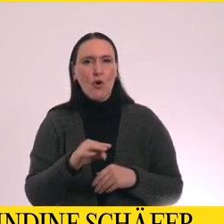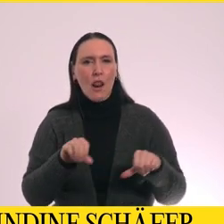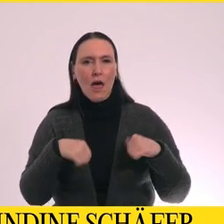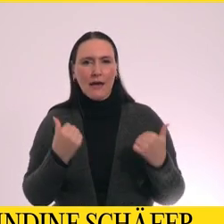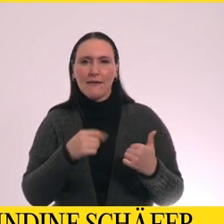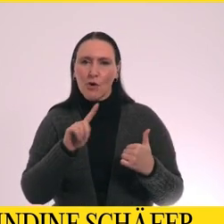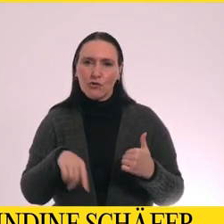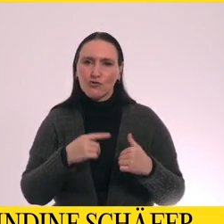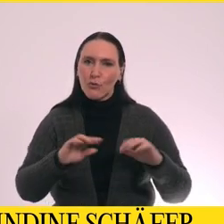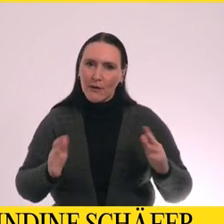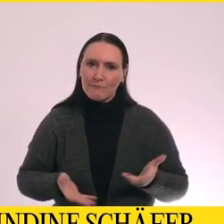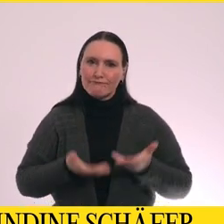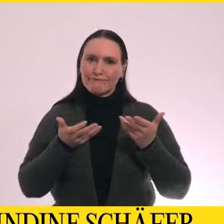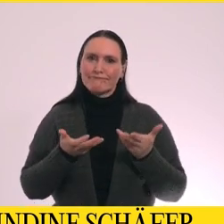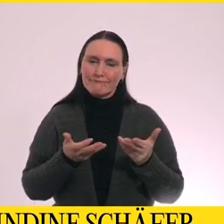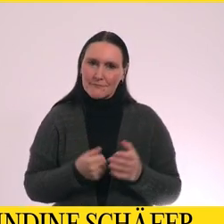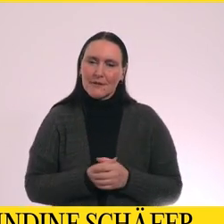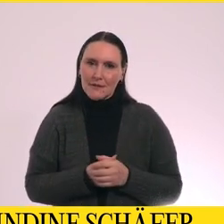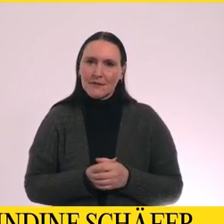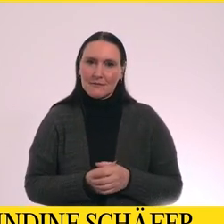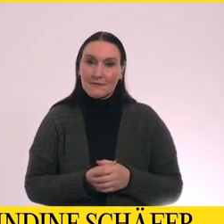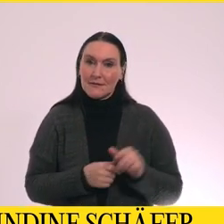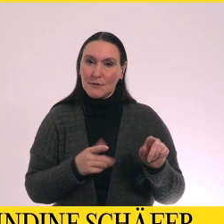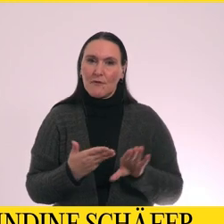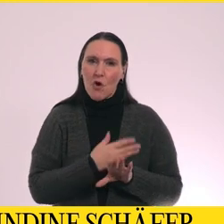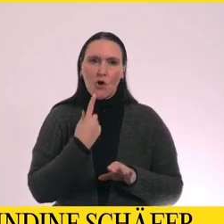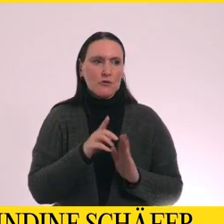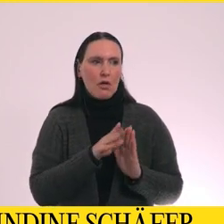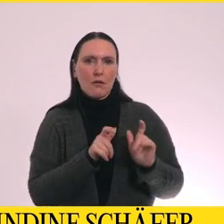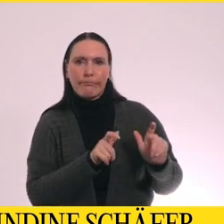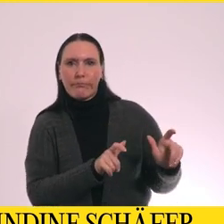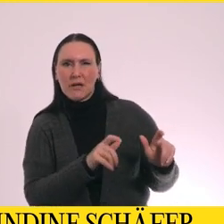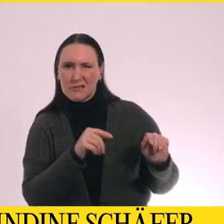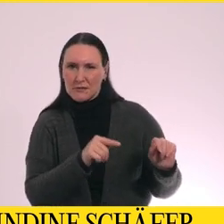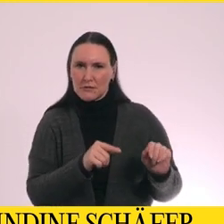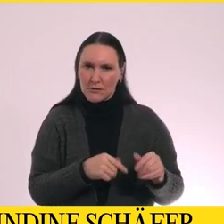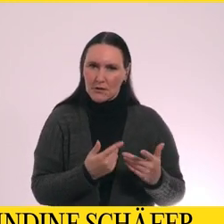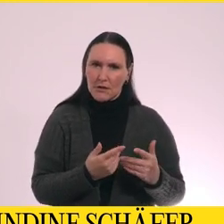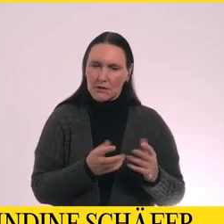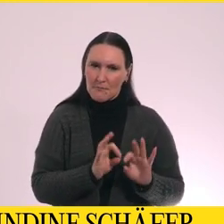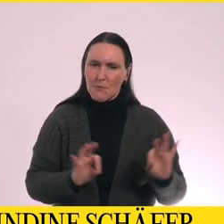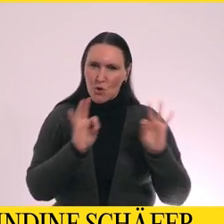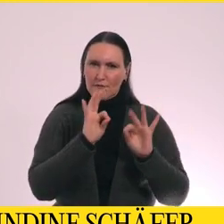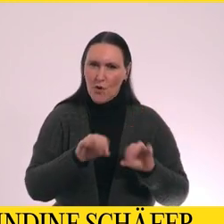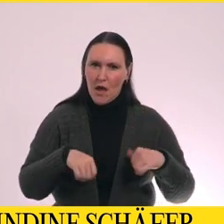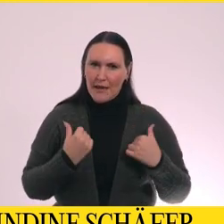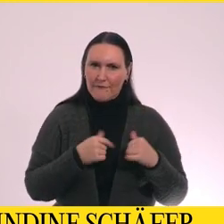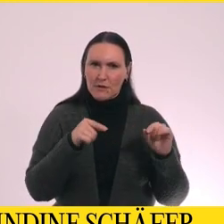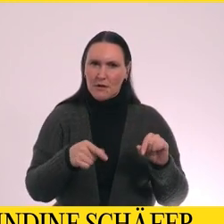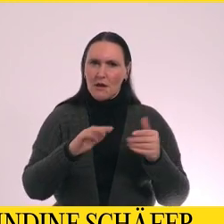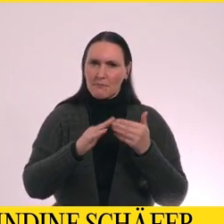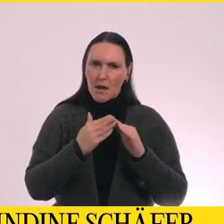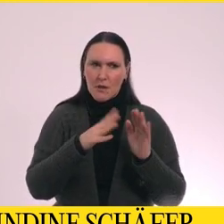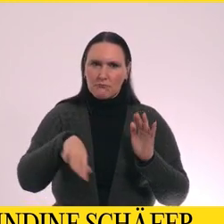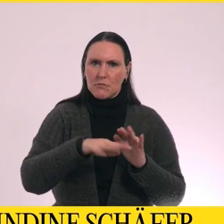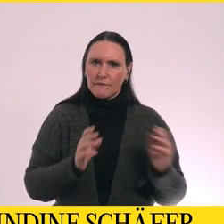a really significant disregard for life, understood as access into the public realm, as